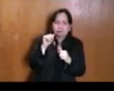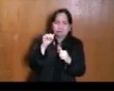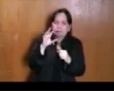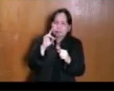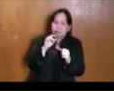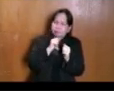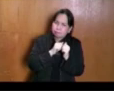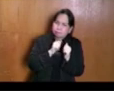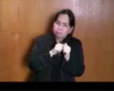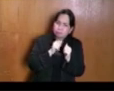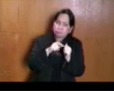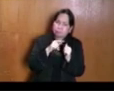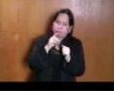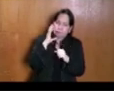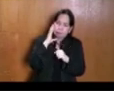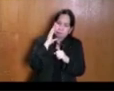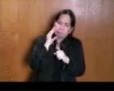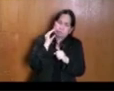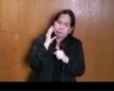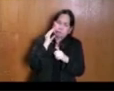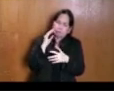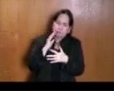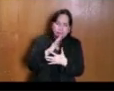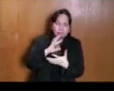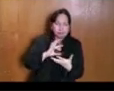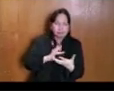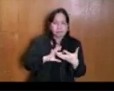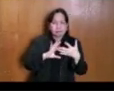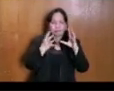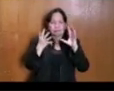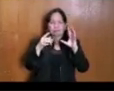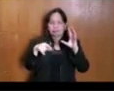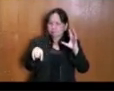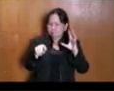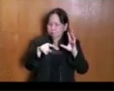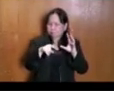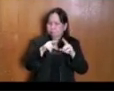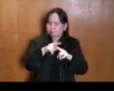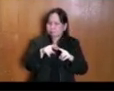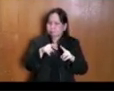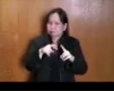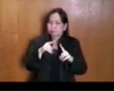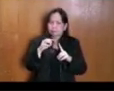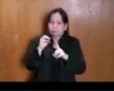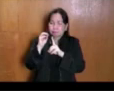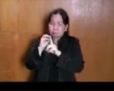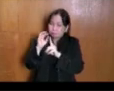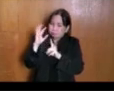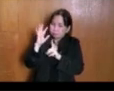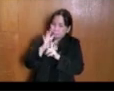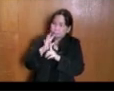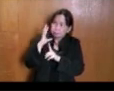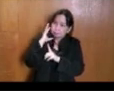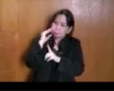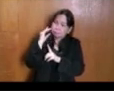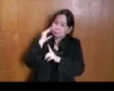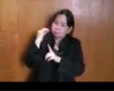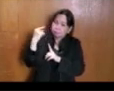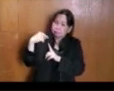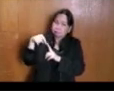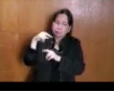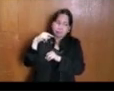of experiencing a destructive phenomena. Exposure is comprises like